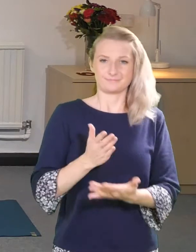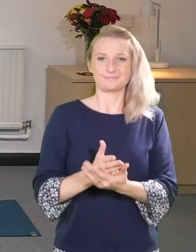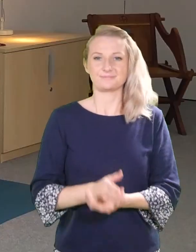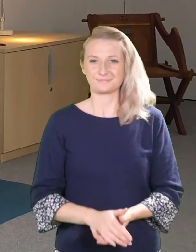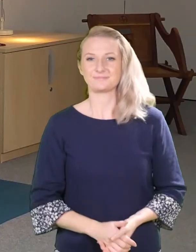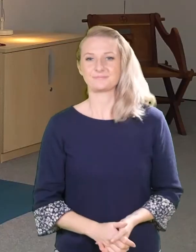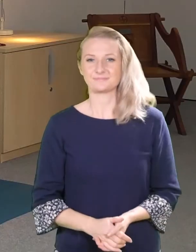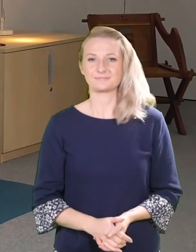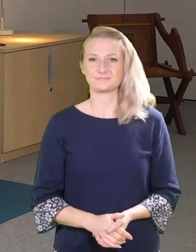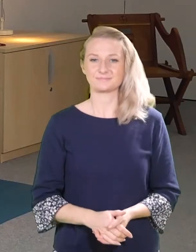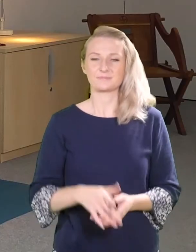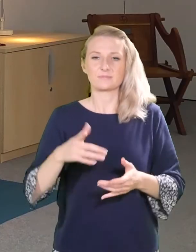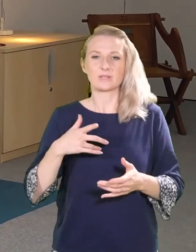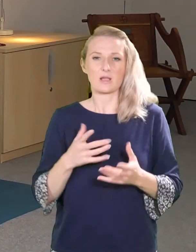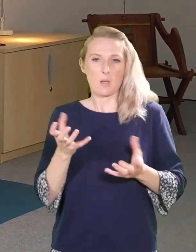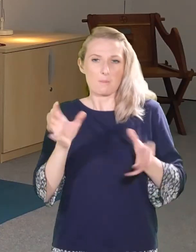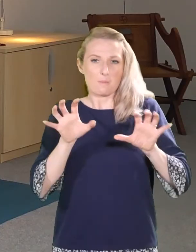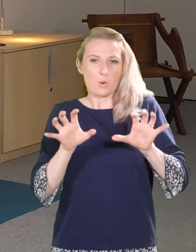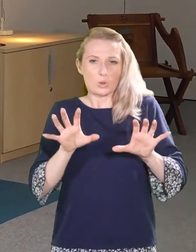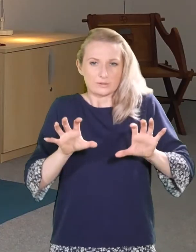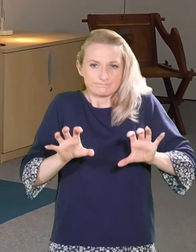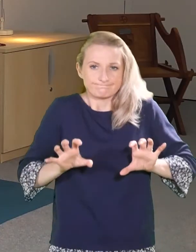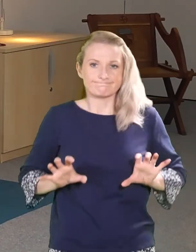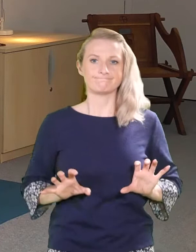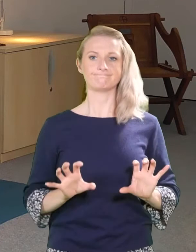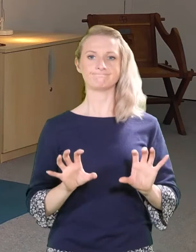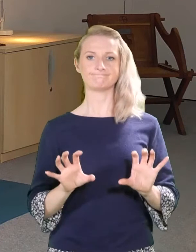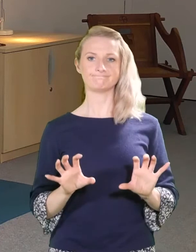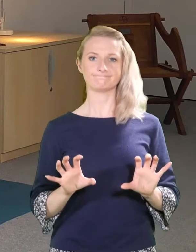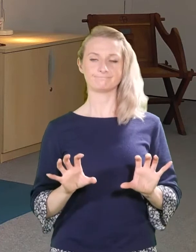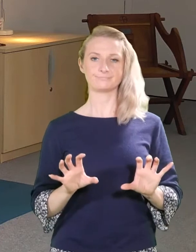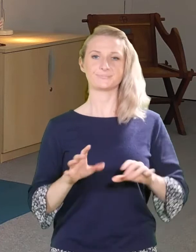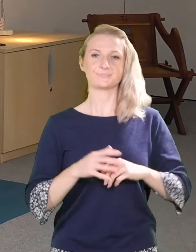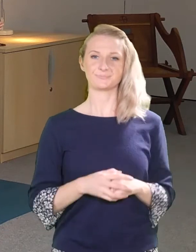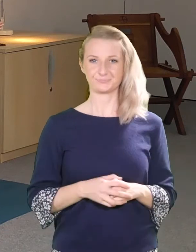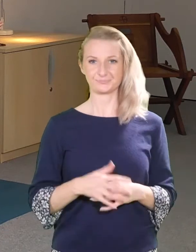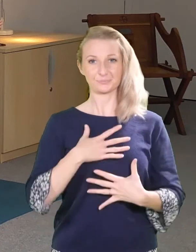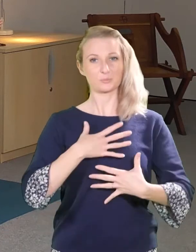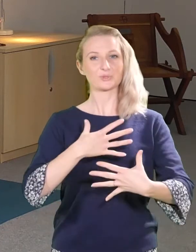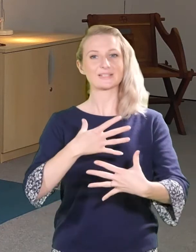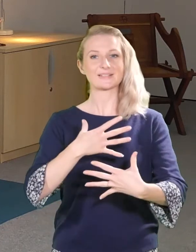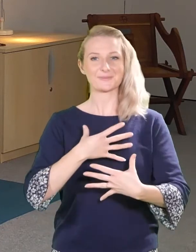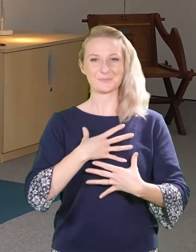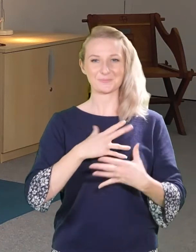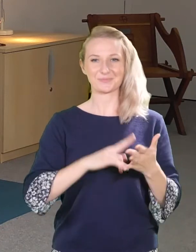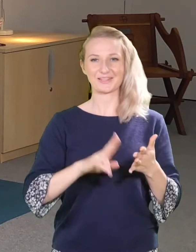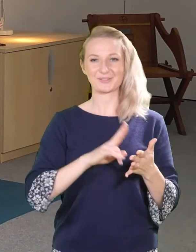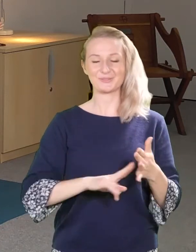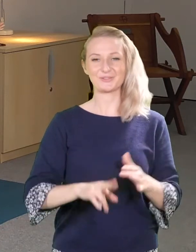Keeping both buttocks down onto the floor and breathing here.